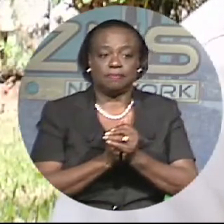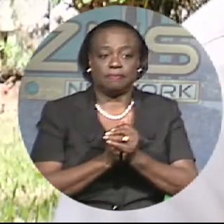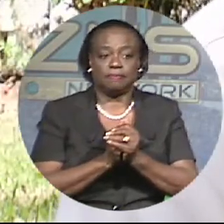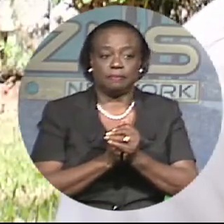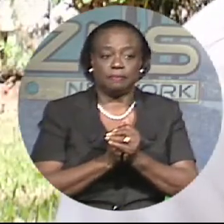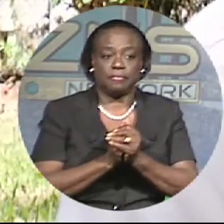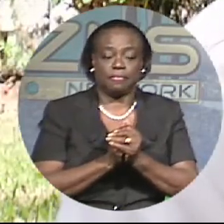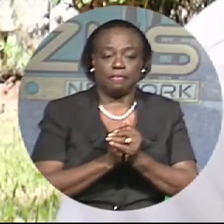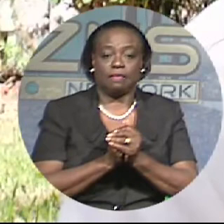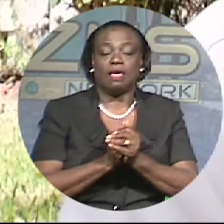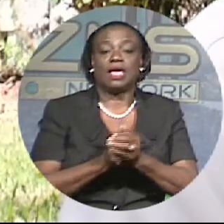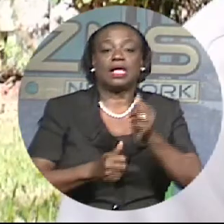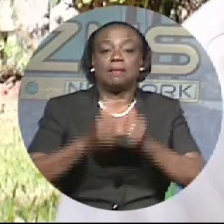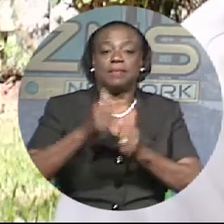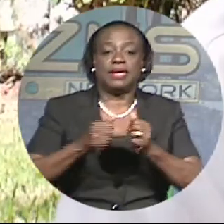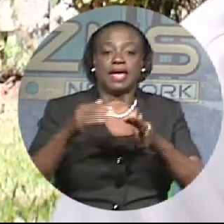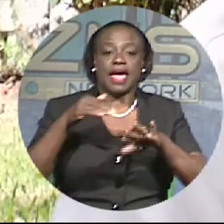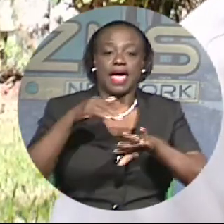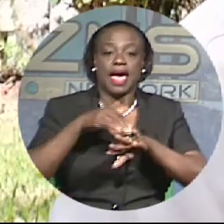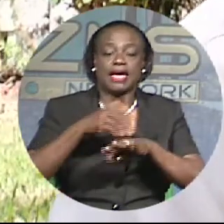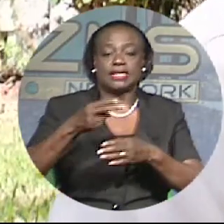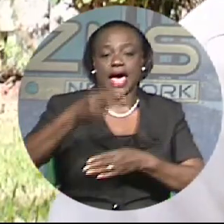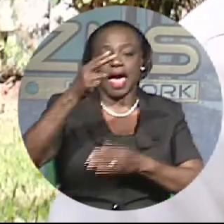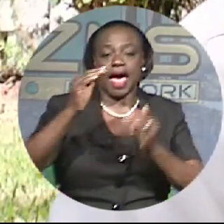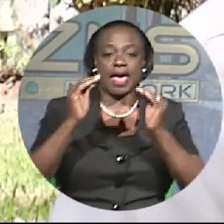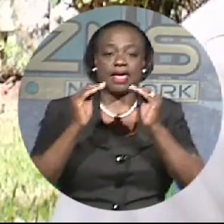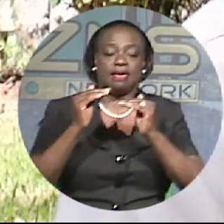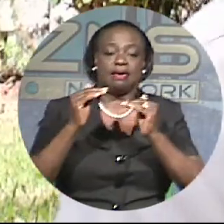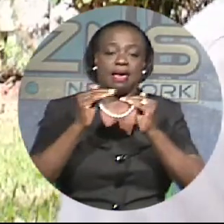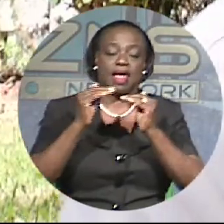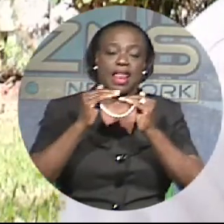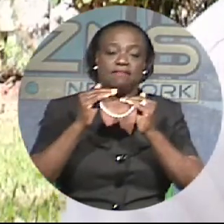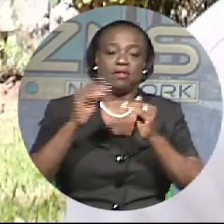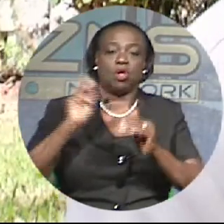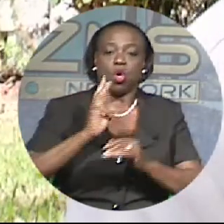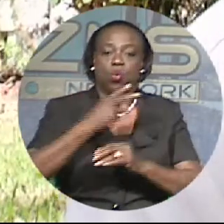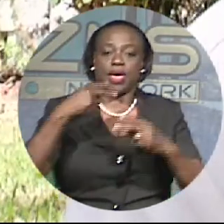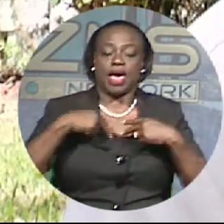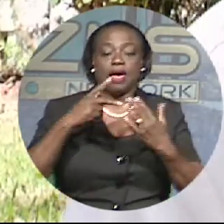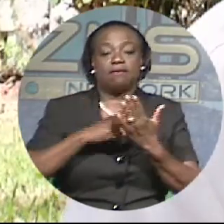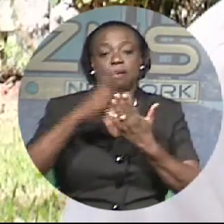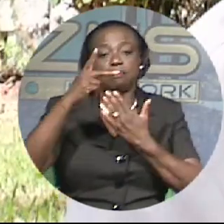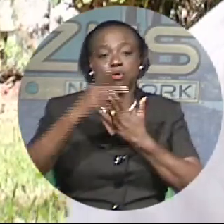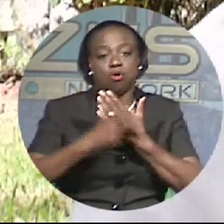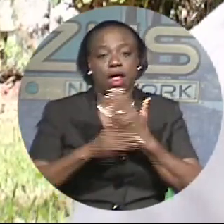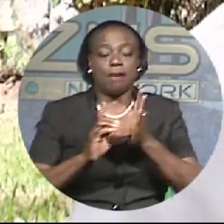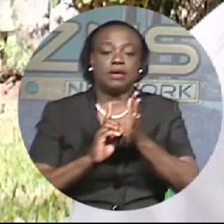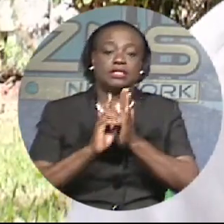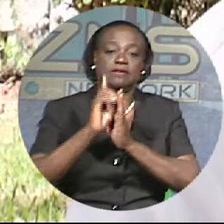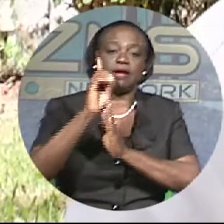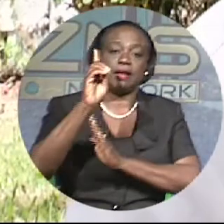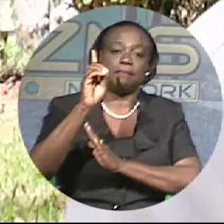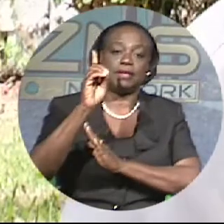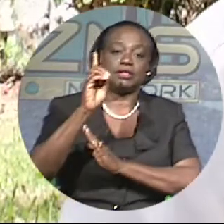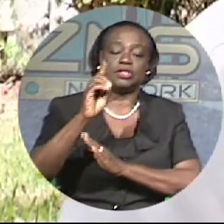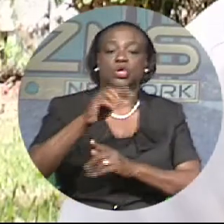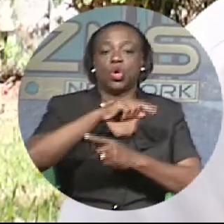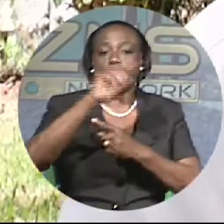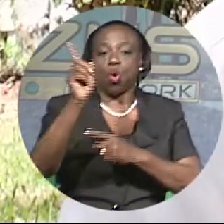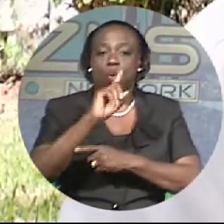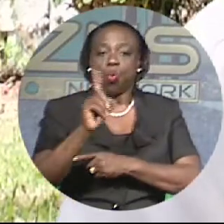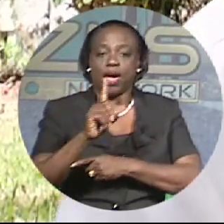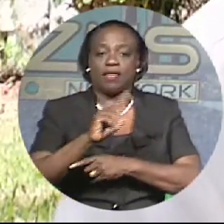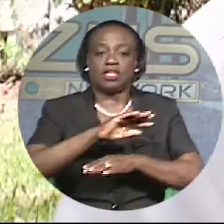Games who can actually compete at a high level, but we also have a program that's developing, a program where we have swimmers moving beyond the Grifter